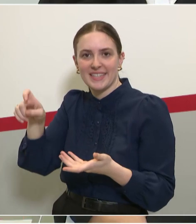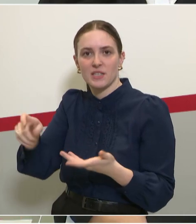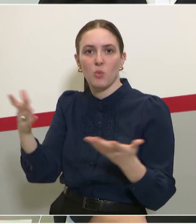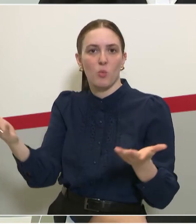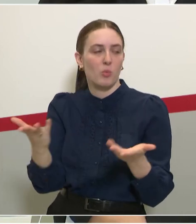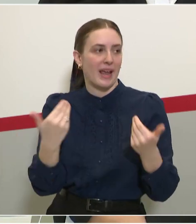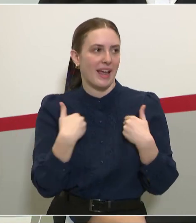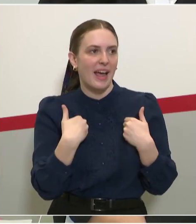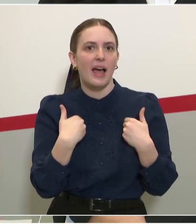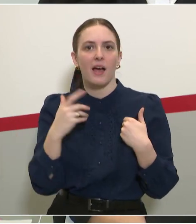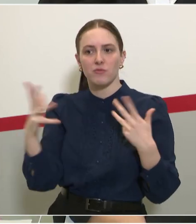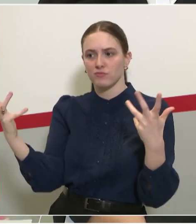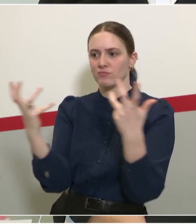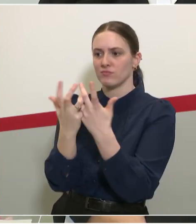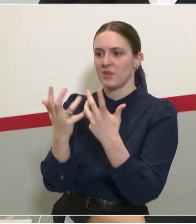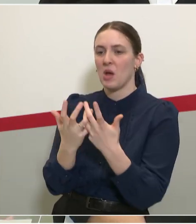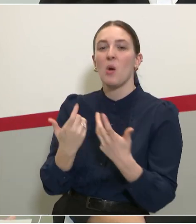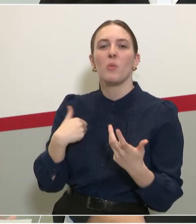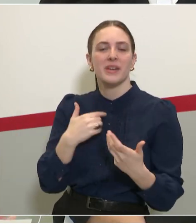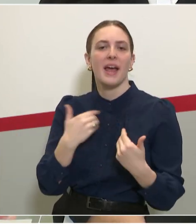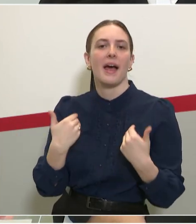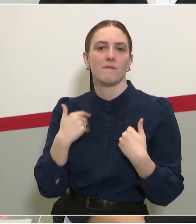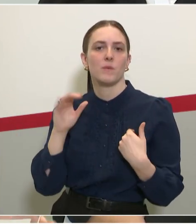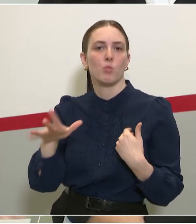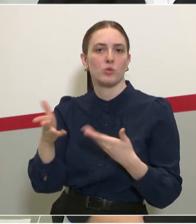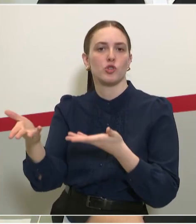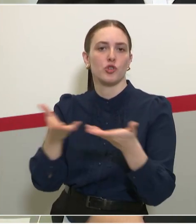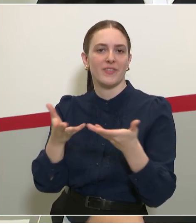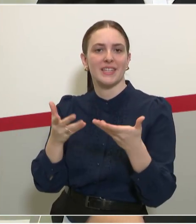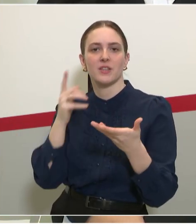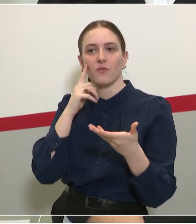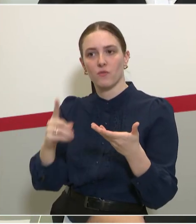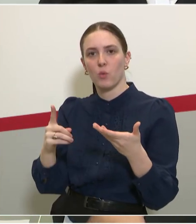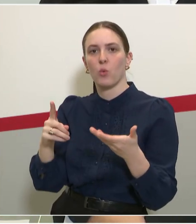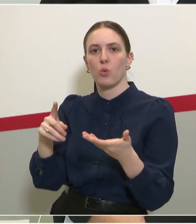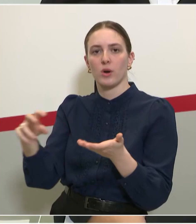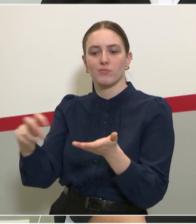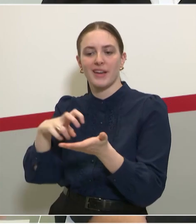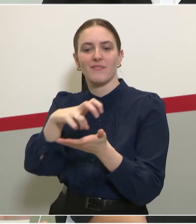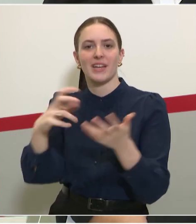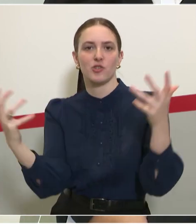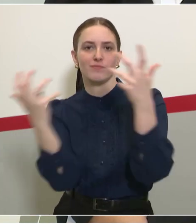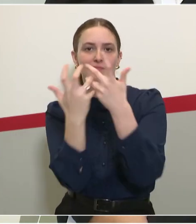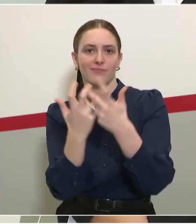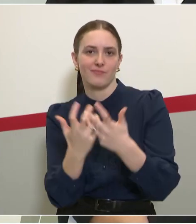navigation services in place as well. I frequently say when I'm talking to the